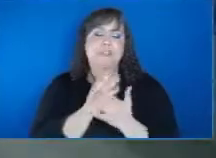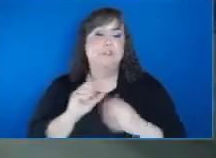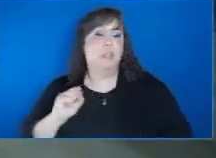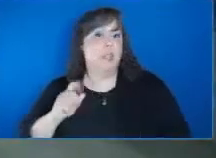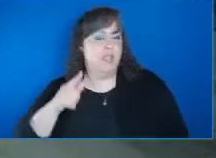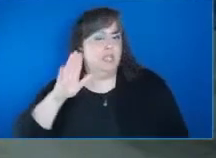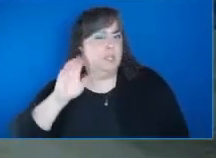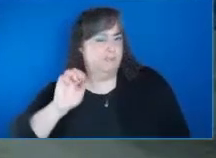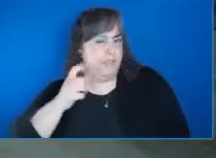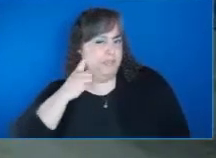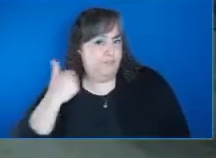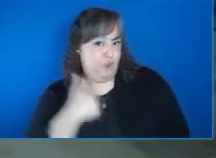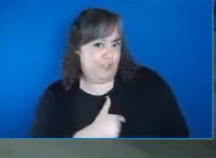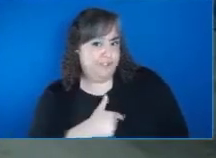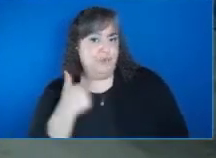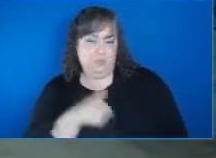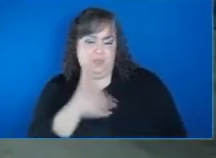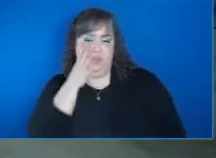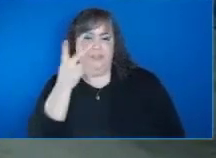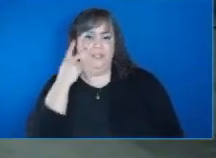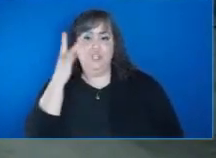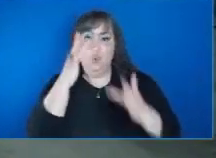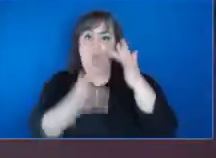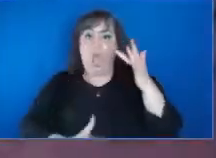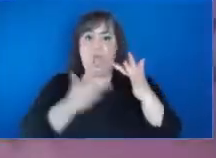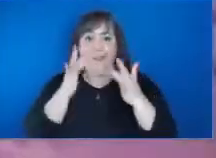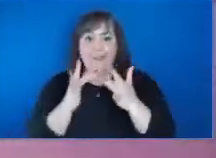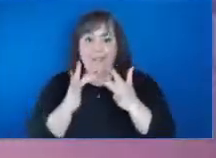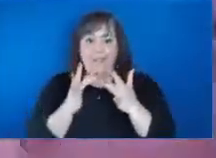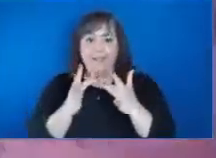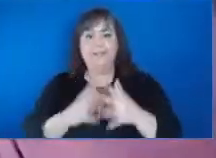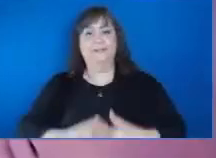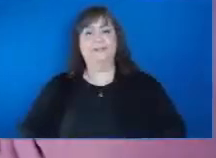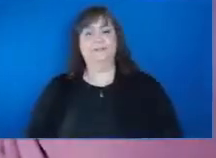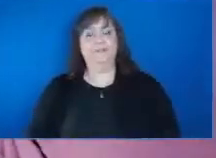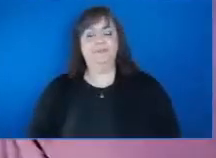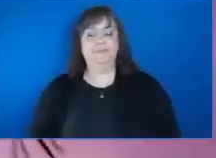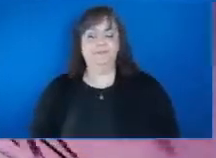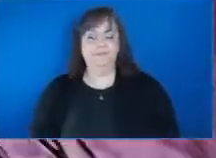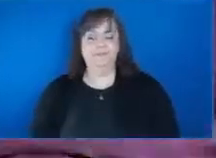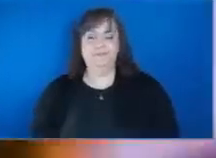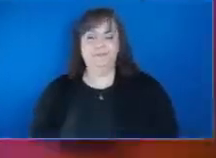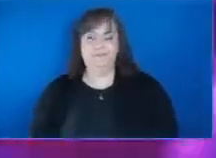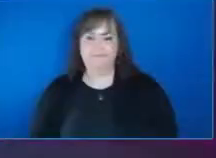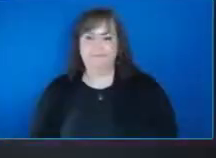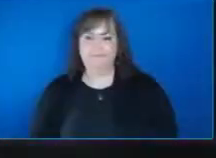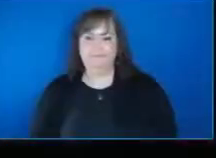Oh,